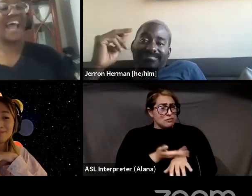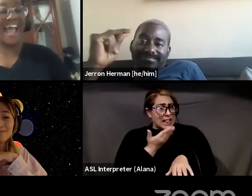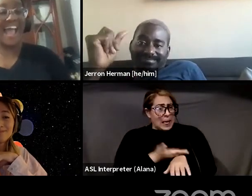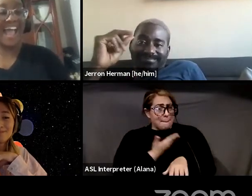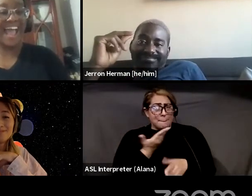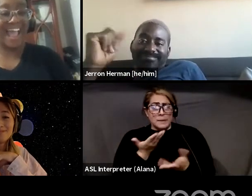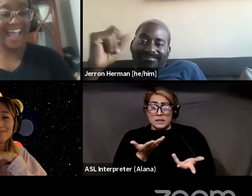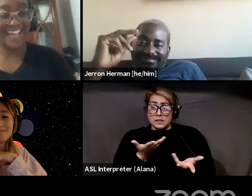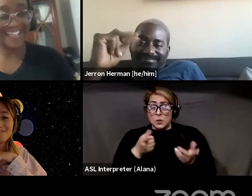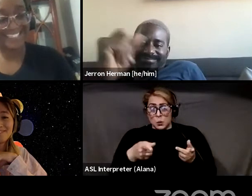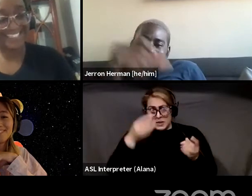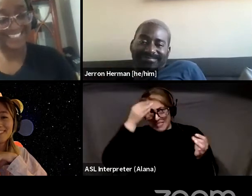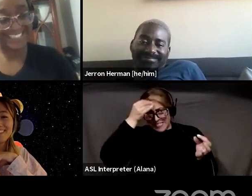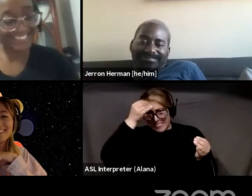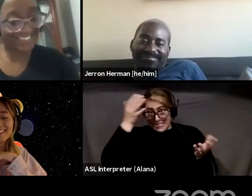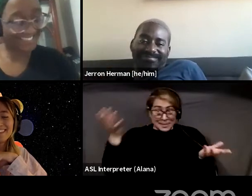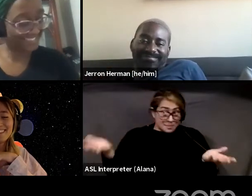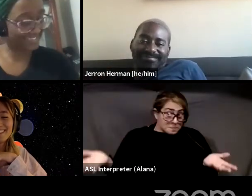here.